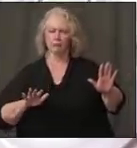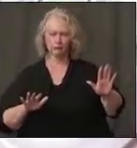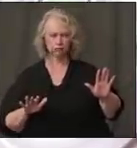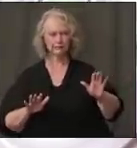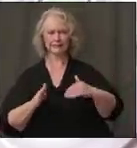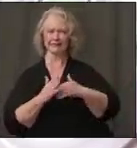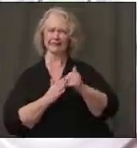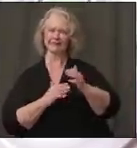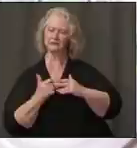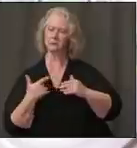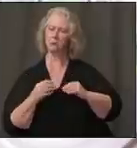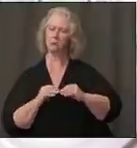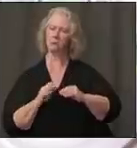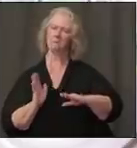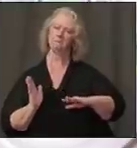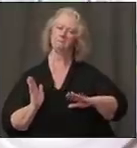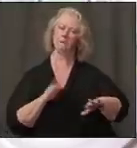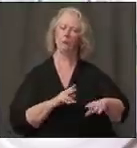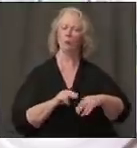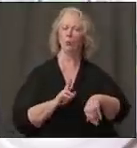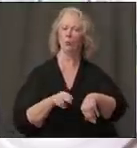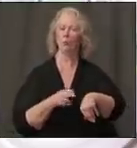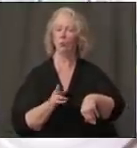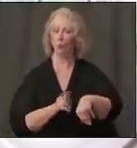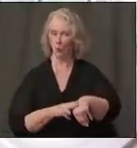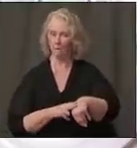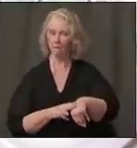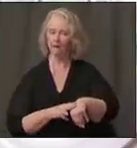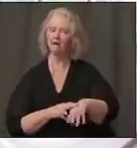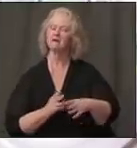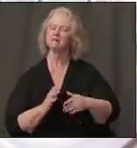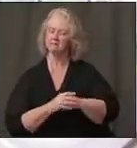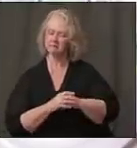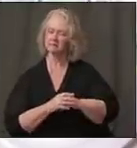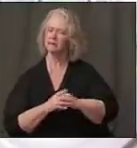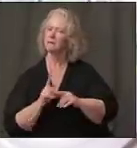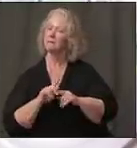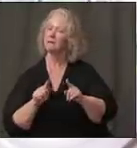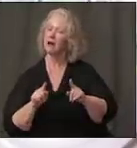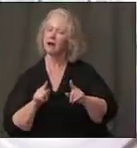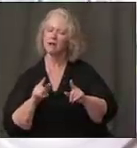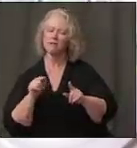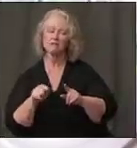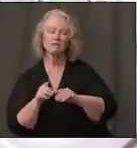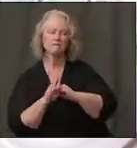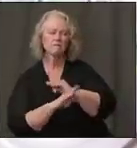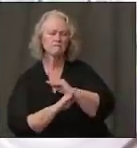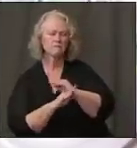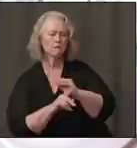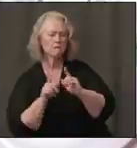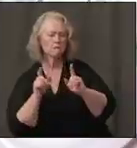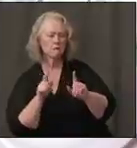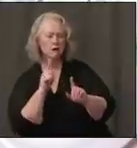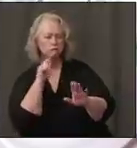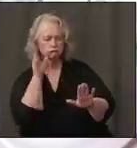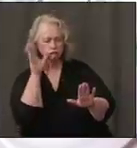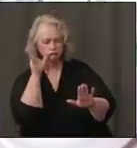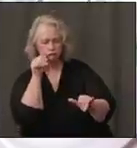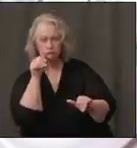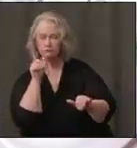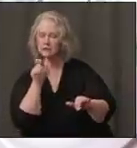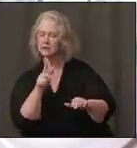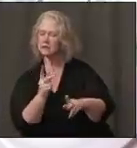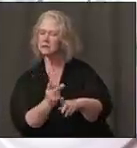our normal activities as viral transmission breaks off. We need to be vigilant for the fall, because we will be facing renewed risk in the